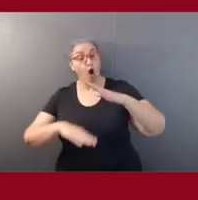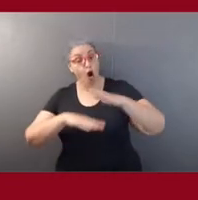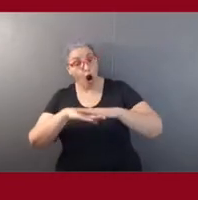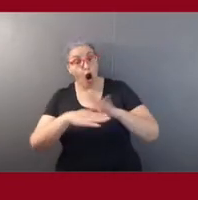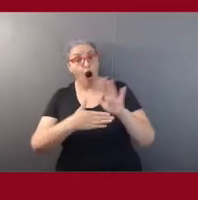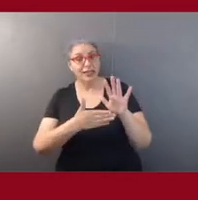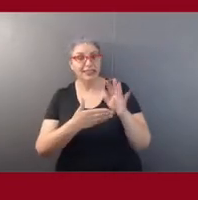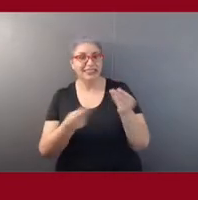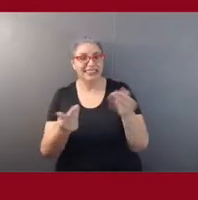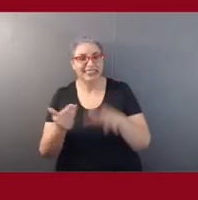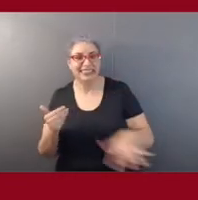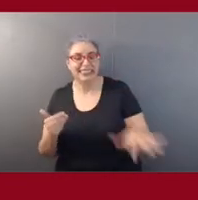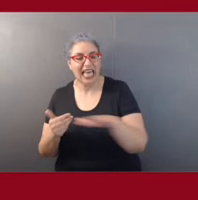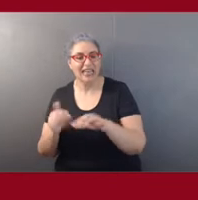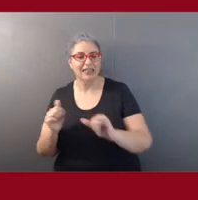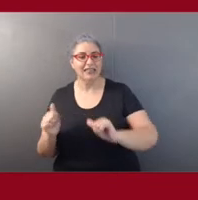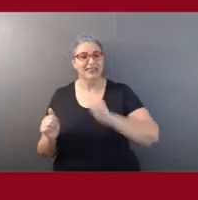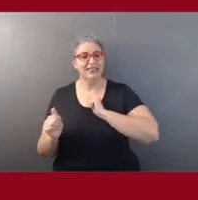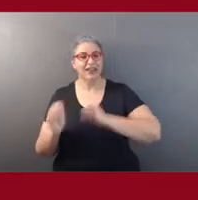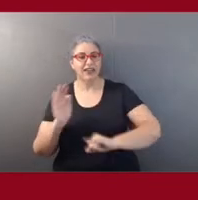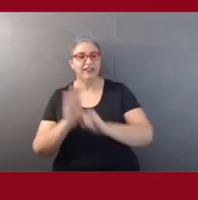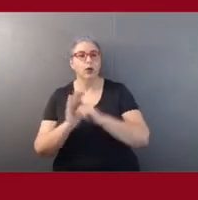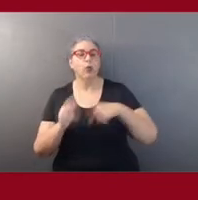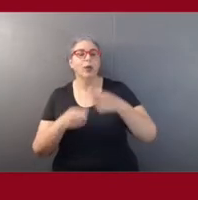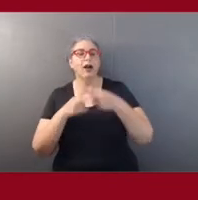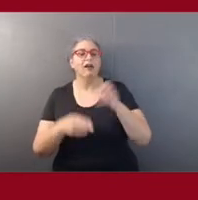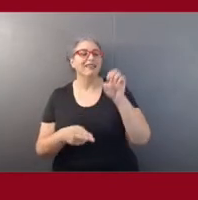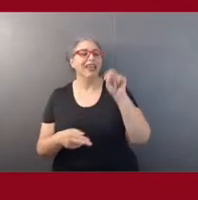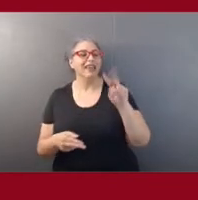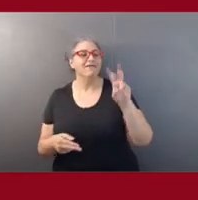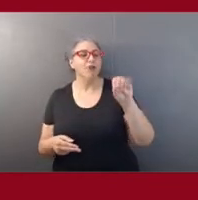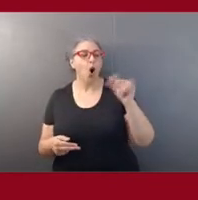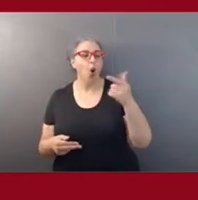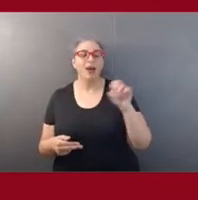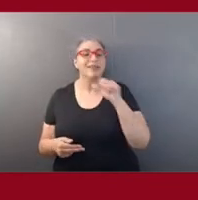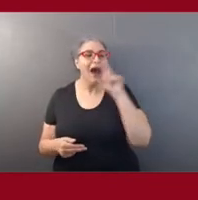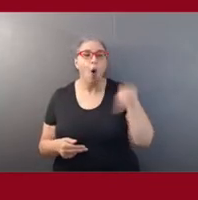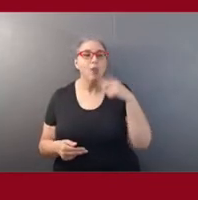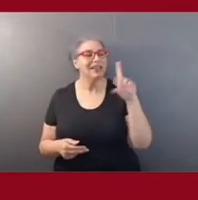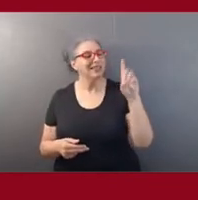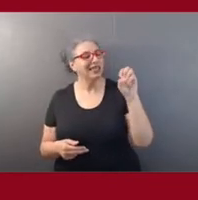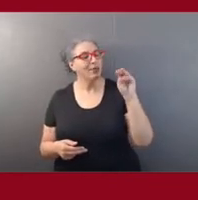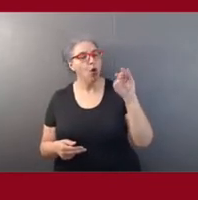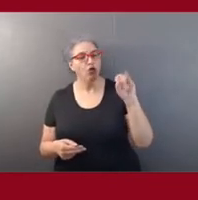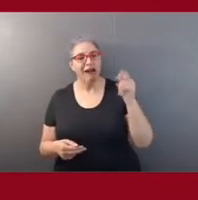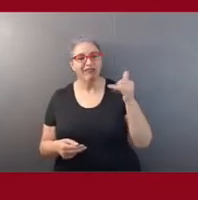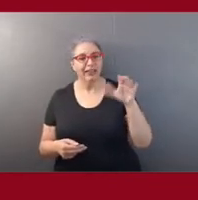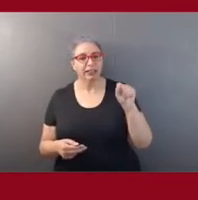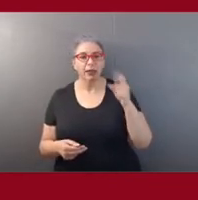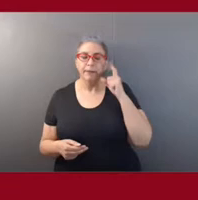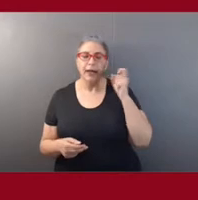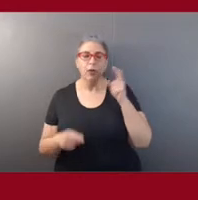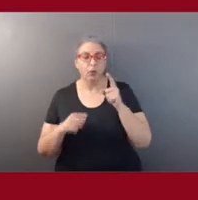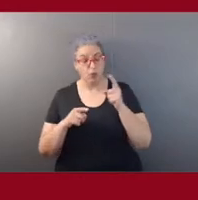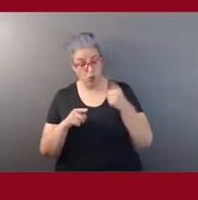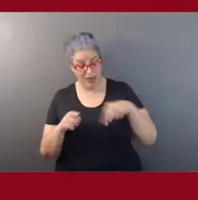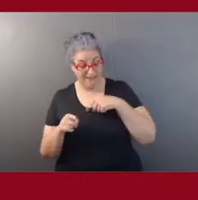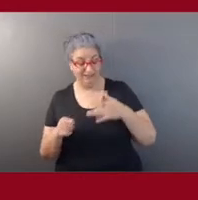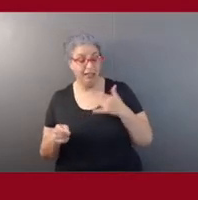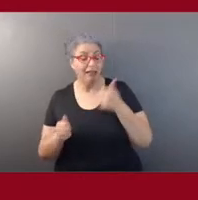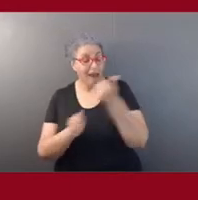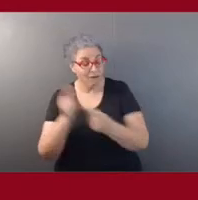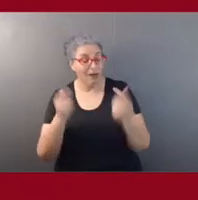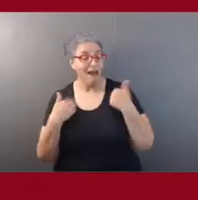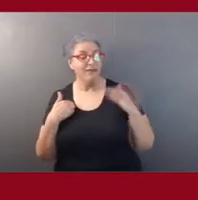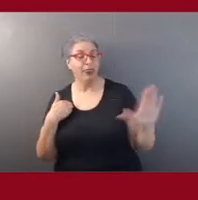and it's called Invoke. And so we ask a series of questions well beyond just demographics, because we do feel that everybody has a story to be told. And